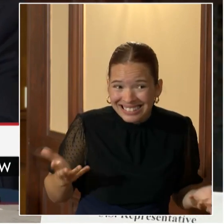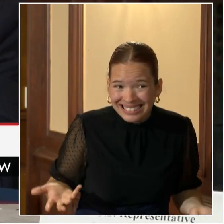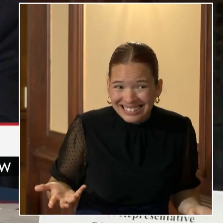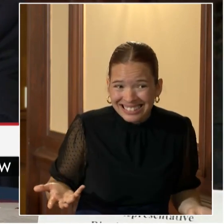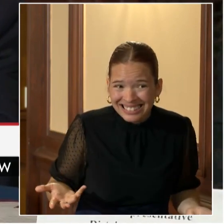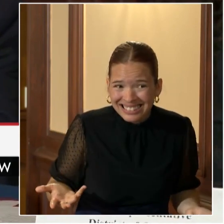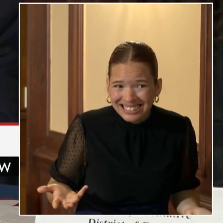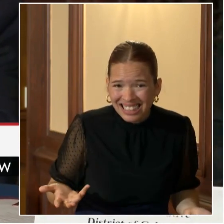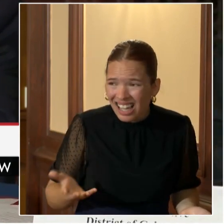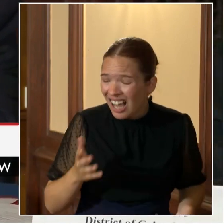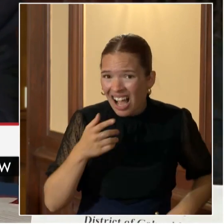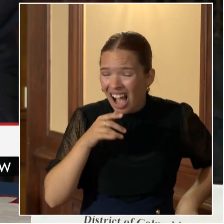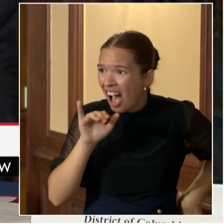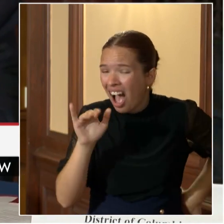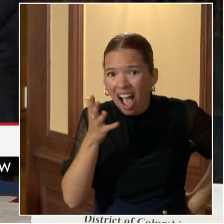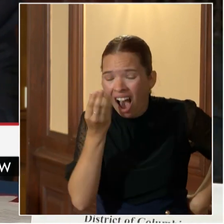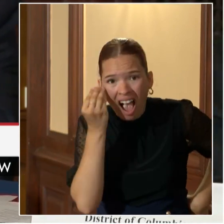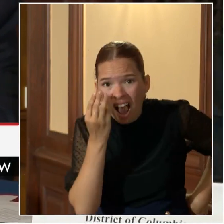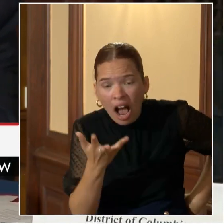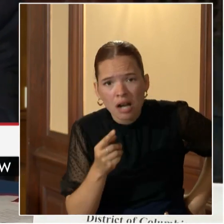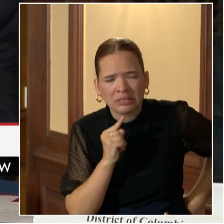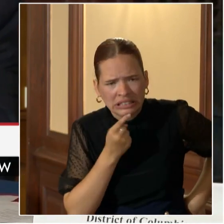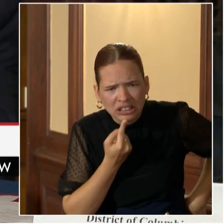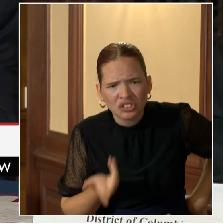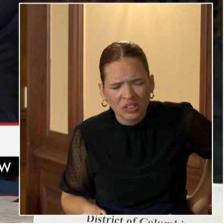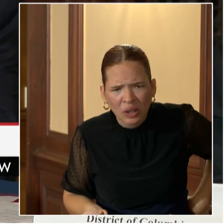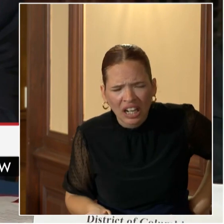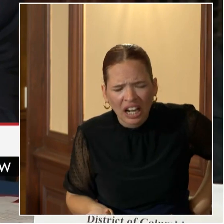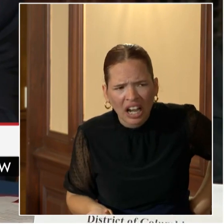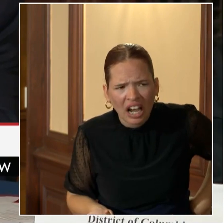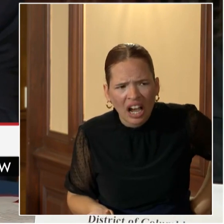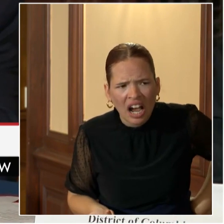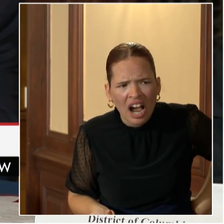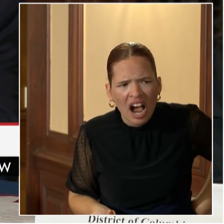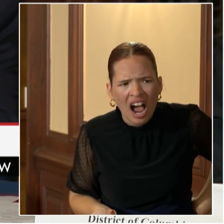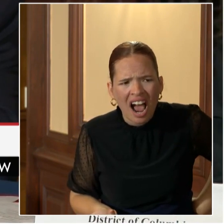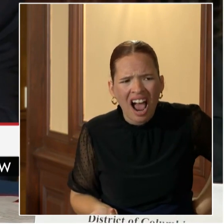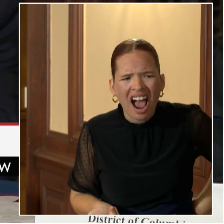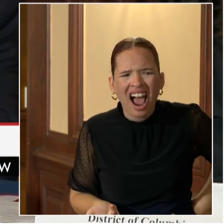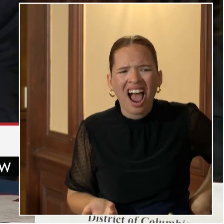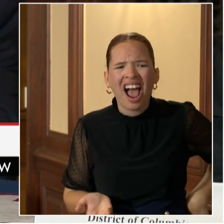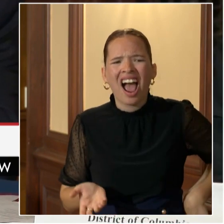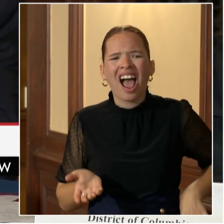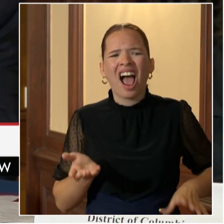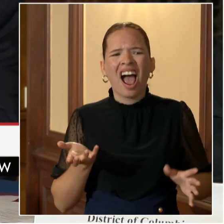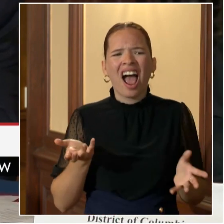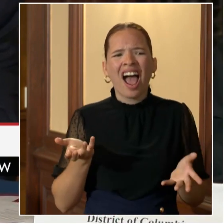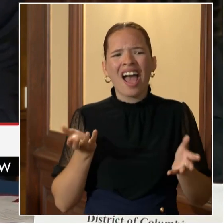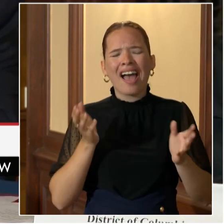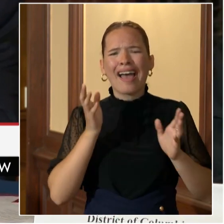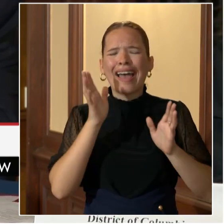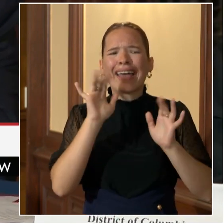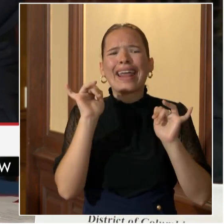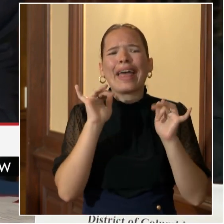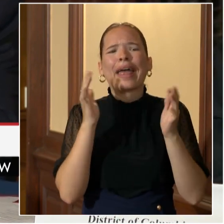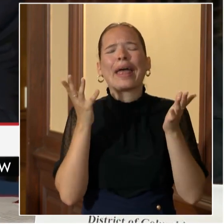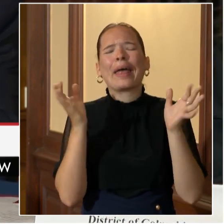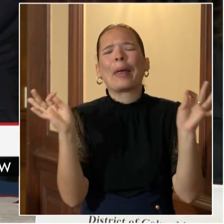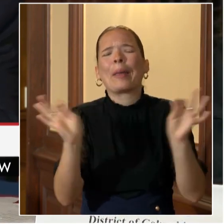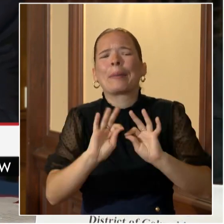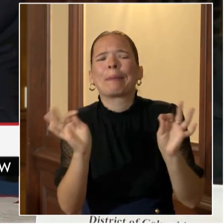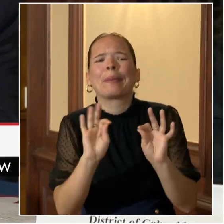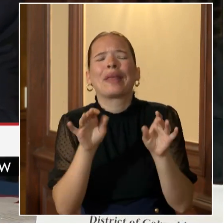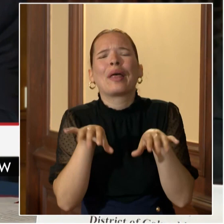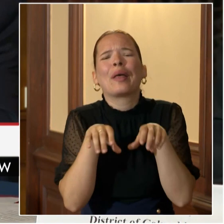It's not, you know, we're going to have a couple of rallies and we need to fight.